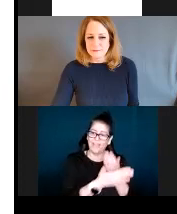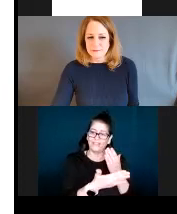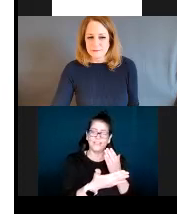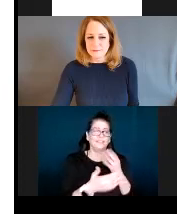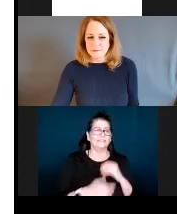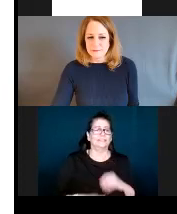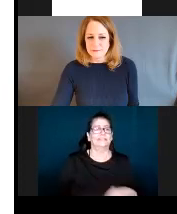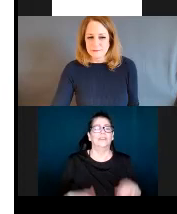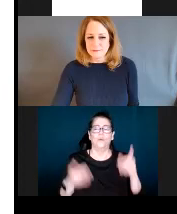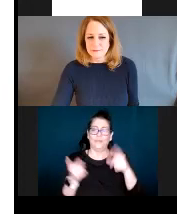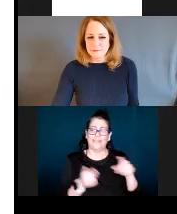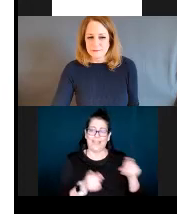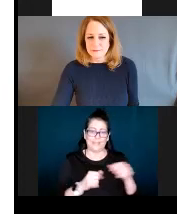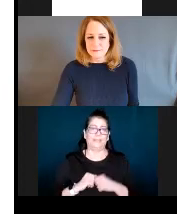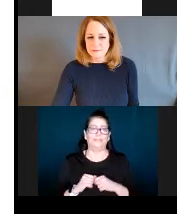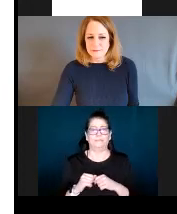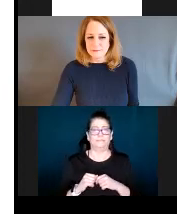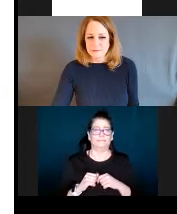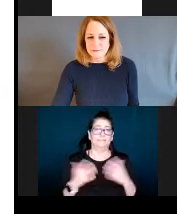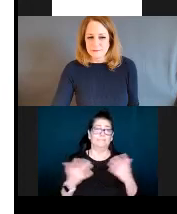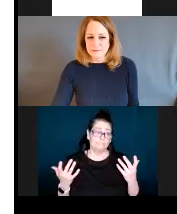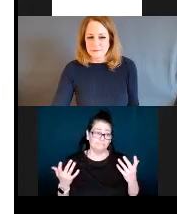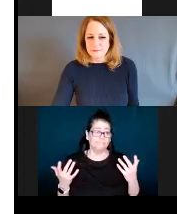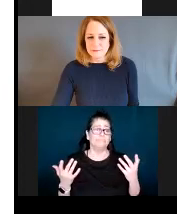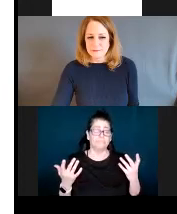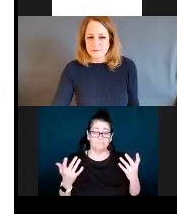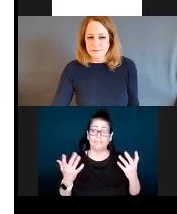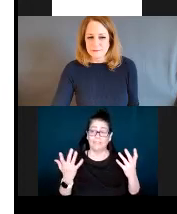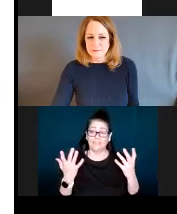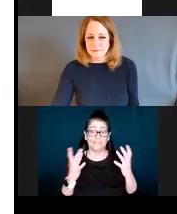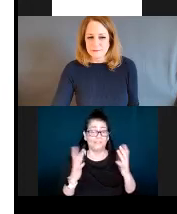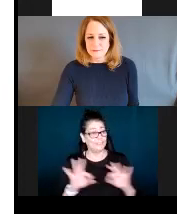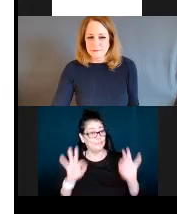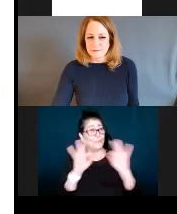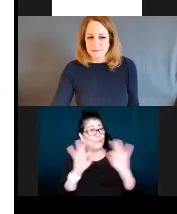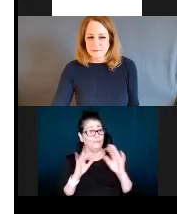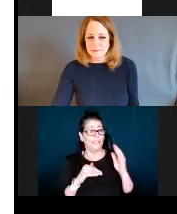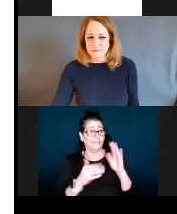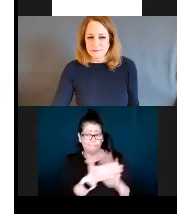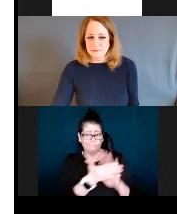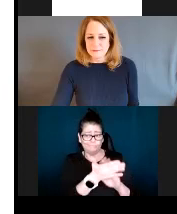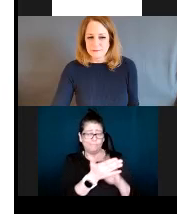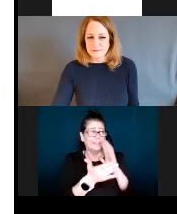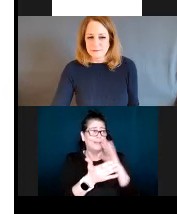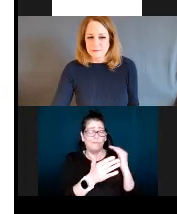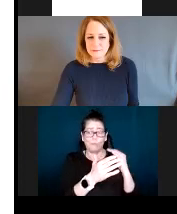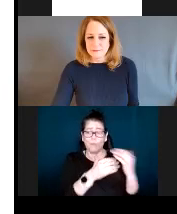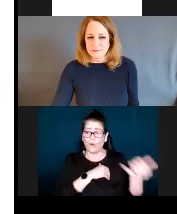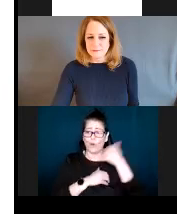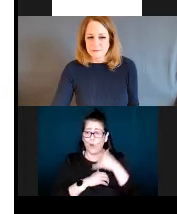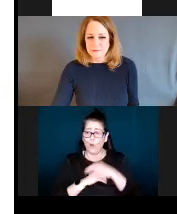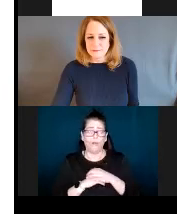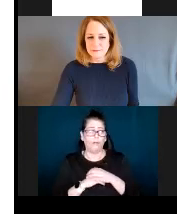for that survivor to seek your resources, to call your hotline, to show up at your office and make appointment, to